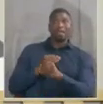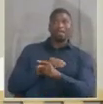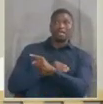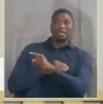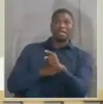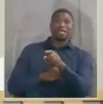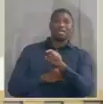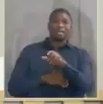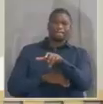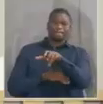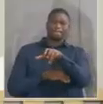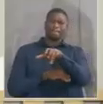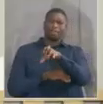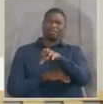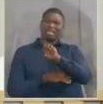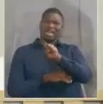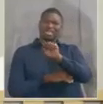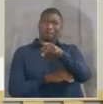provincial subs